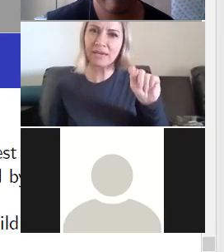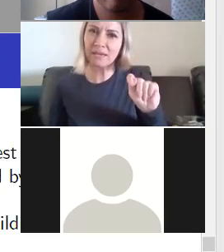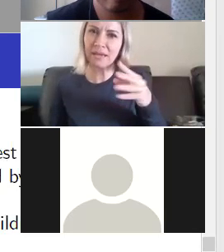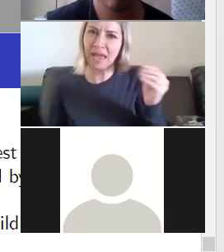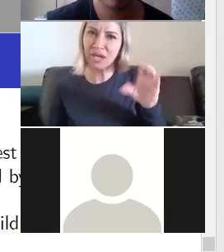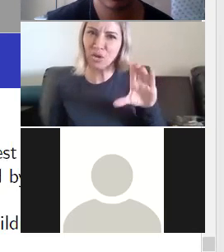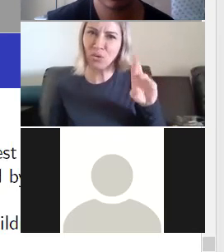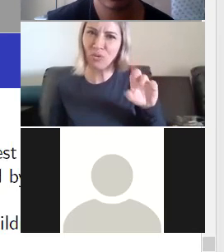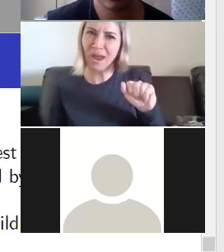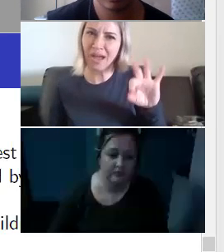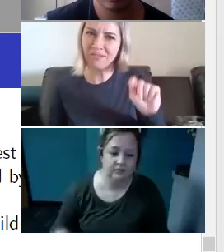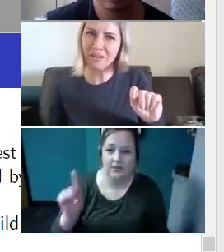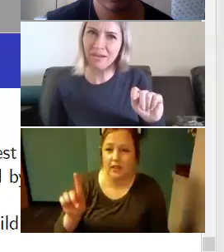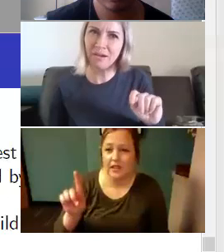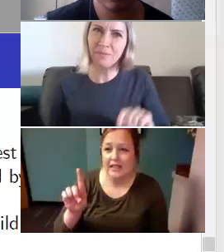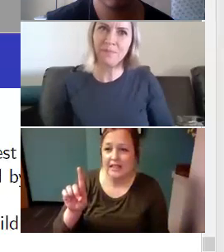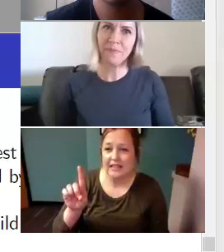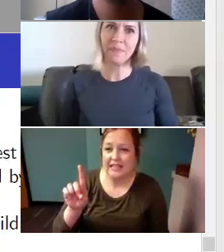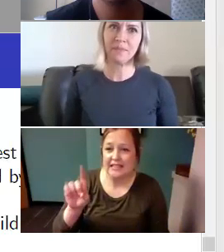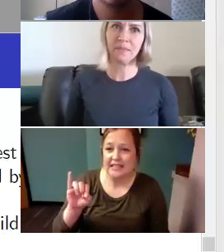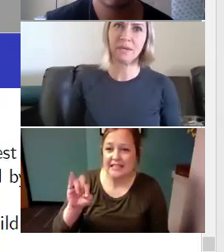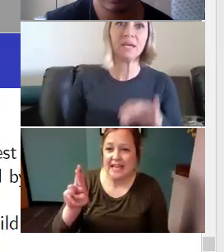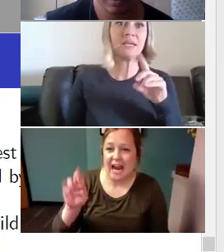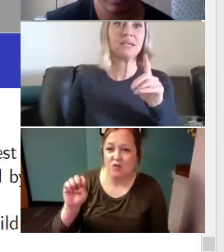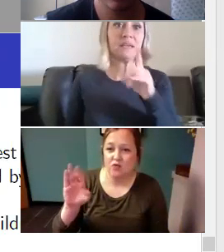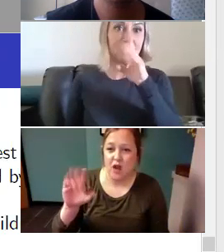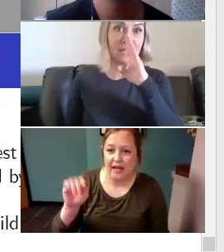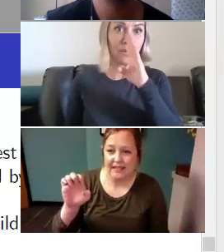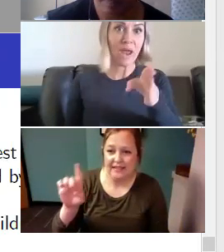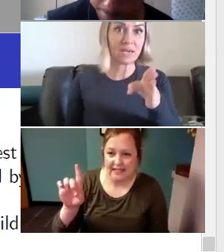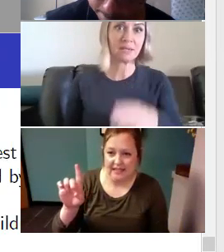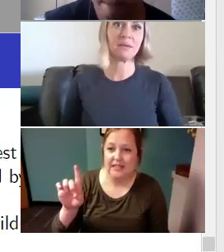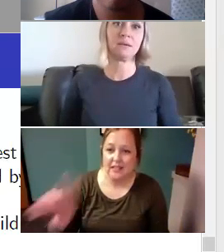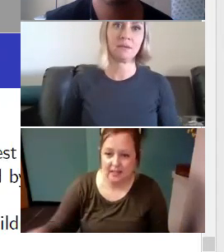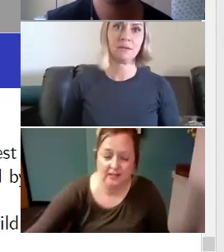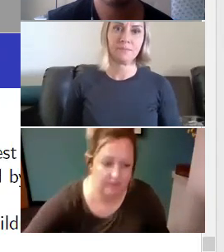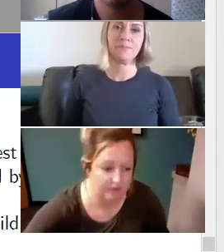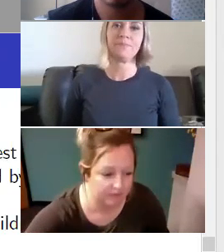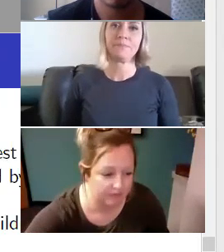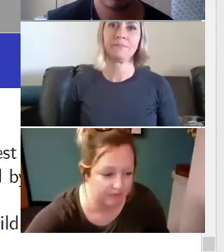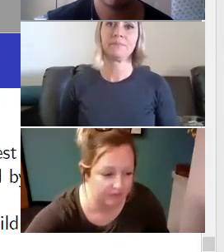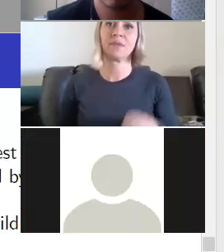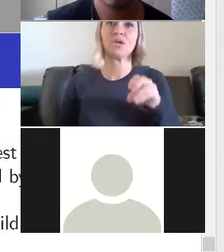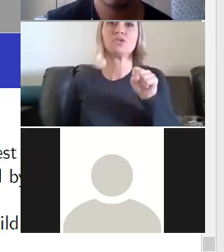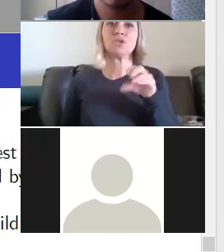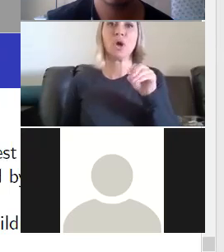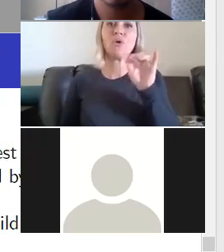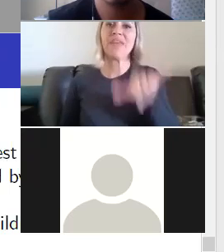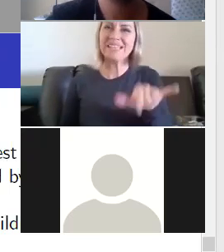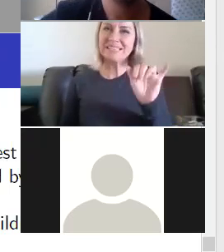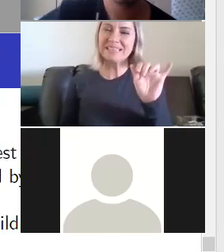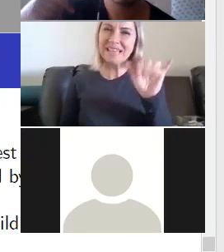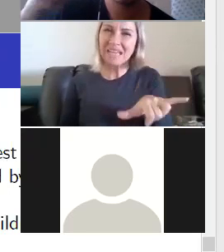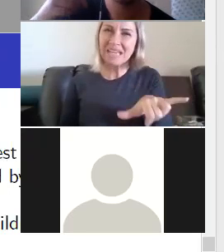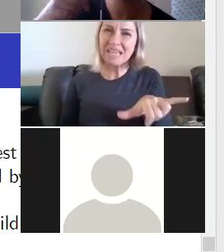Oh, okay. So because that arrow is pointing back from 4 to 1, that's considered a back, because